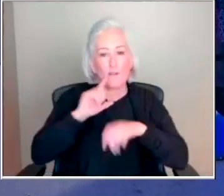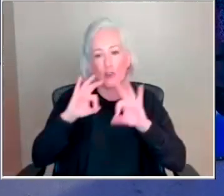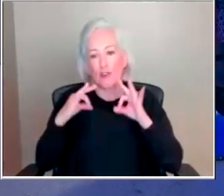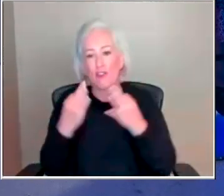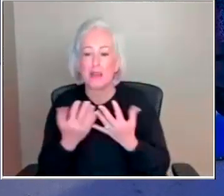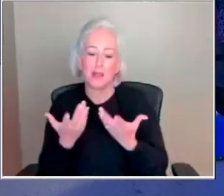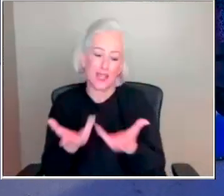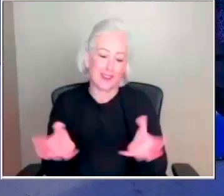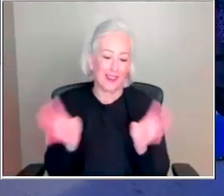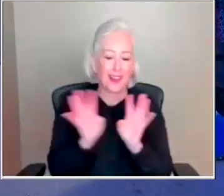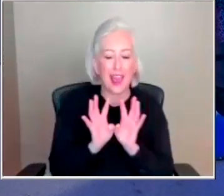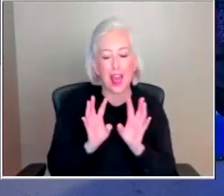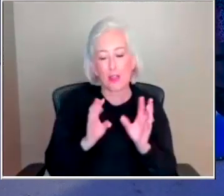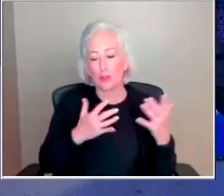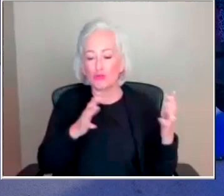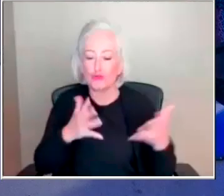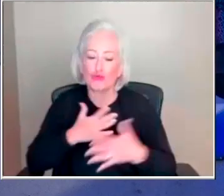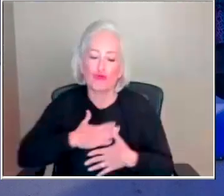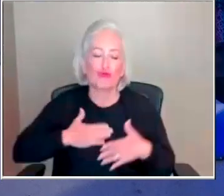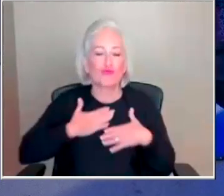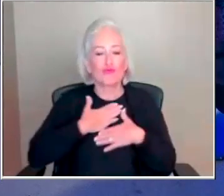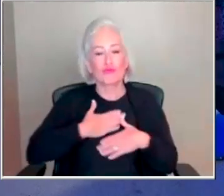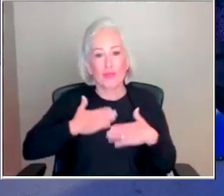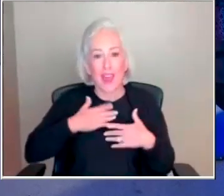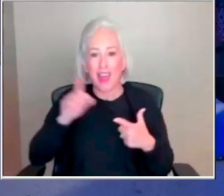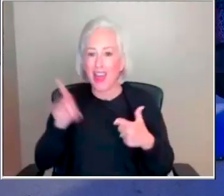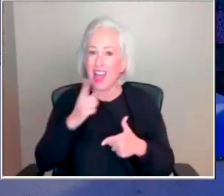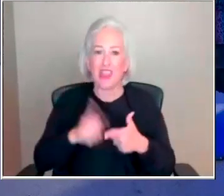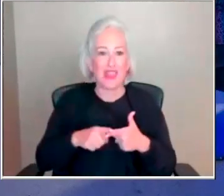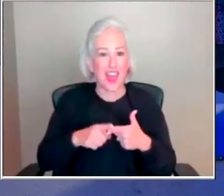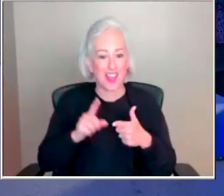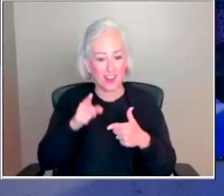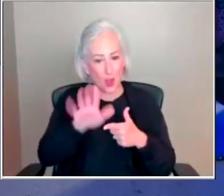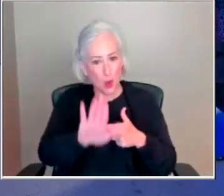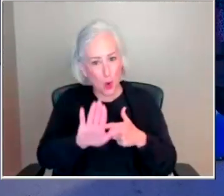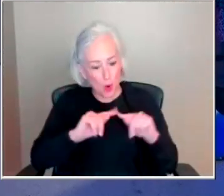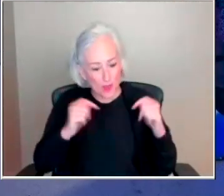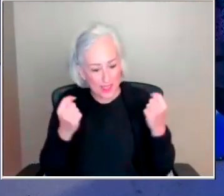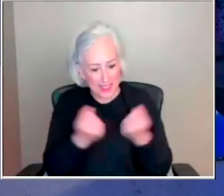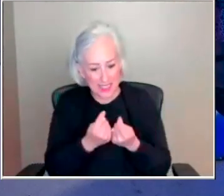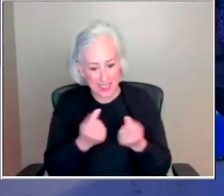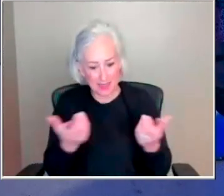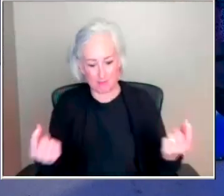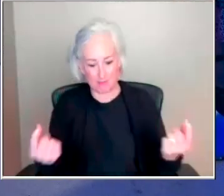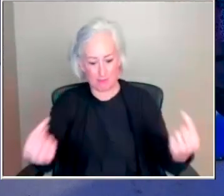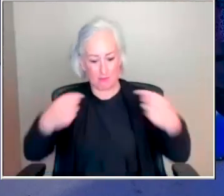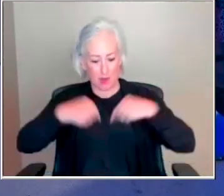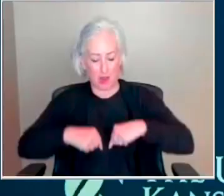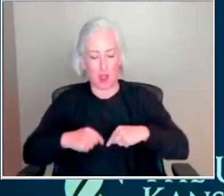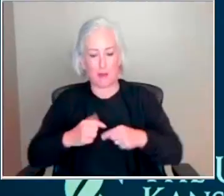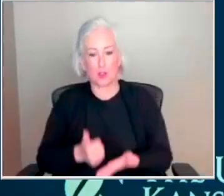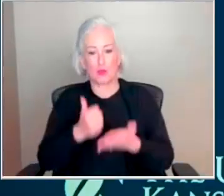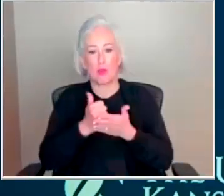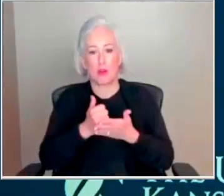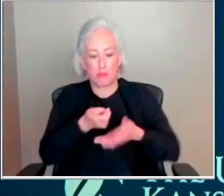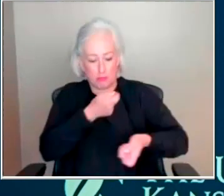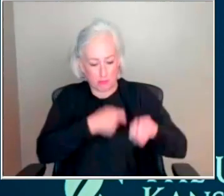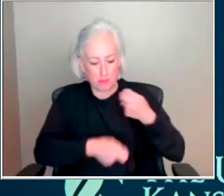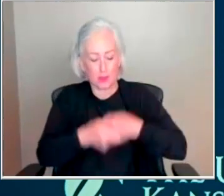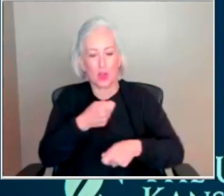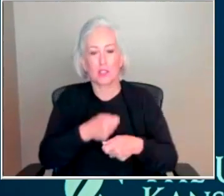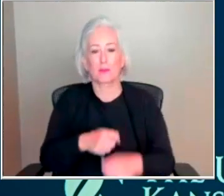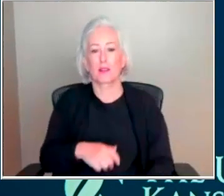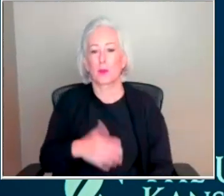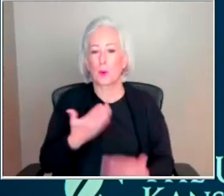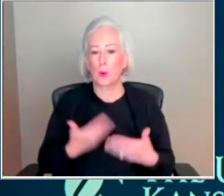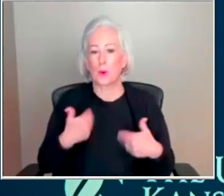here, coming together to pull off all of these transplants all at once. It takes a lot of resources. Yeah, it does. I mean, it's hard